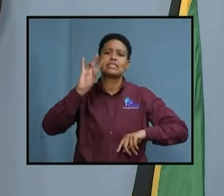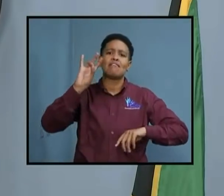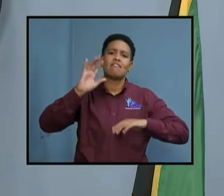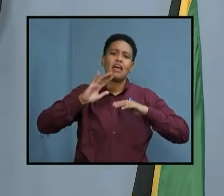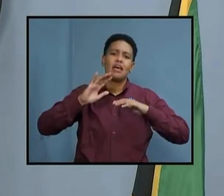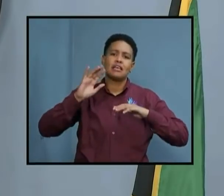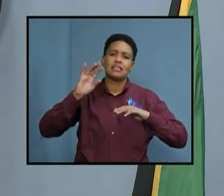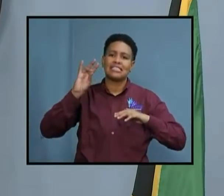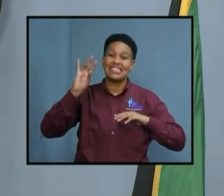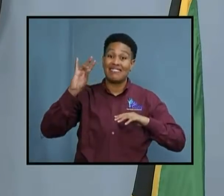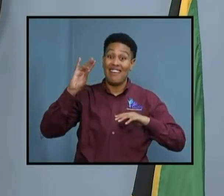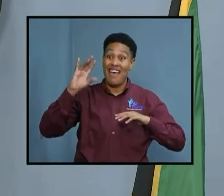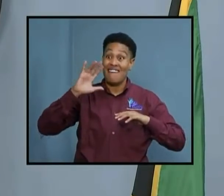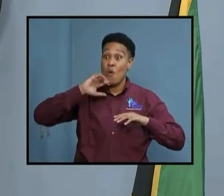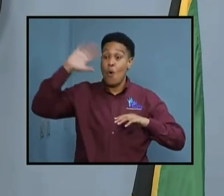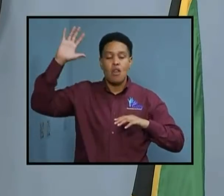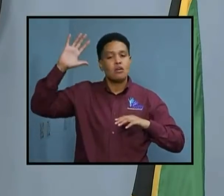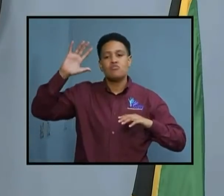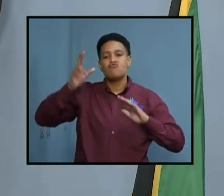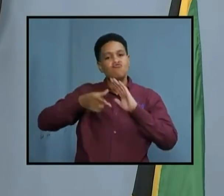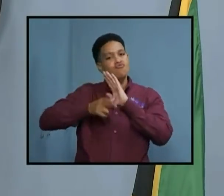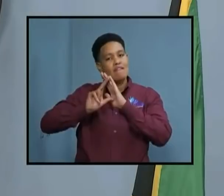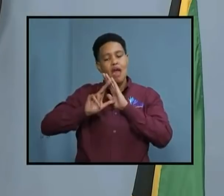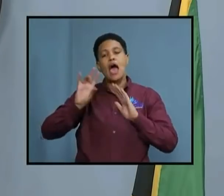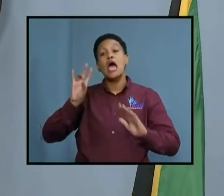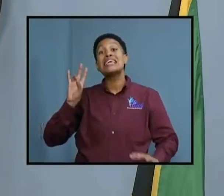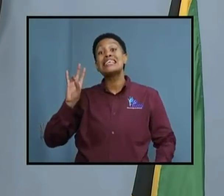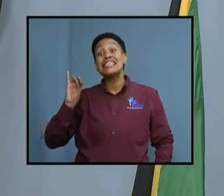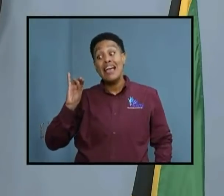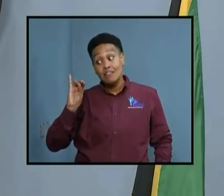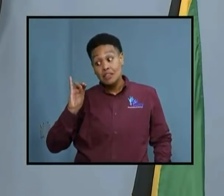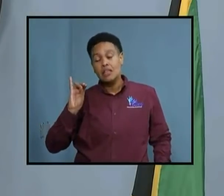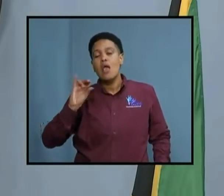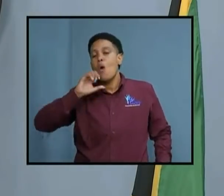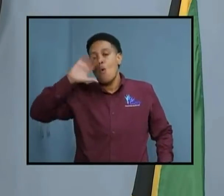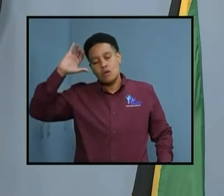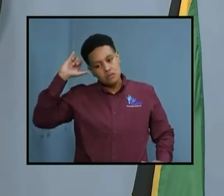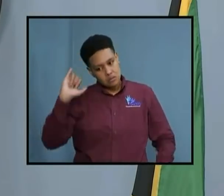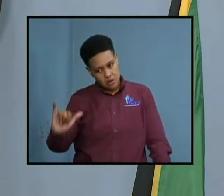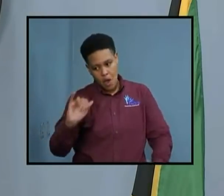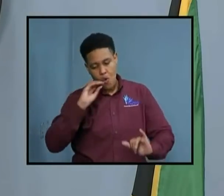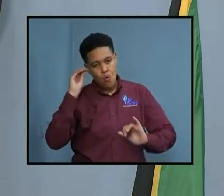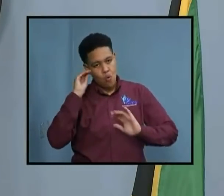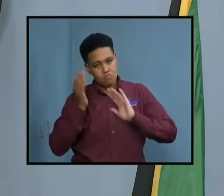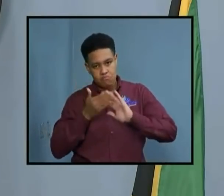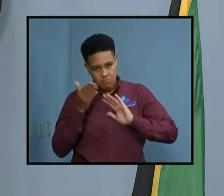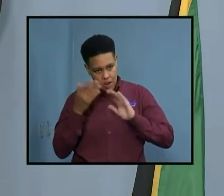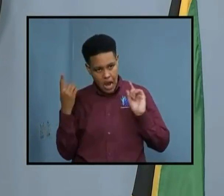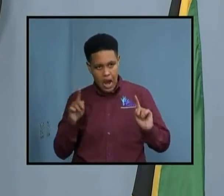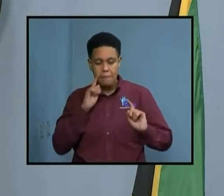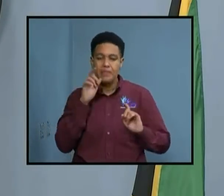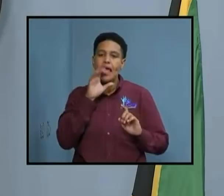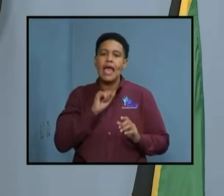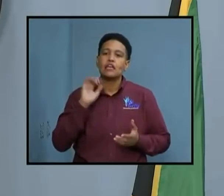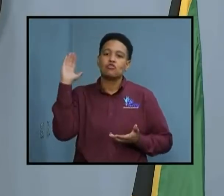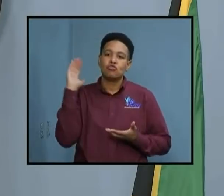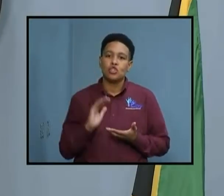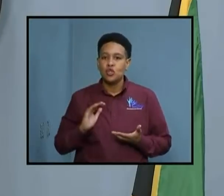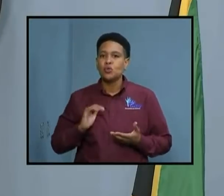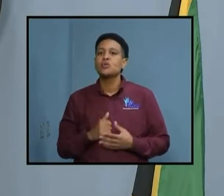years and older, that has been revised to 70 years. The age has been brought down.